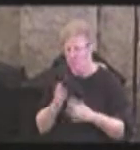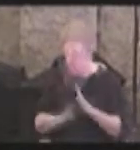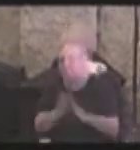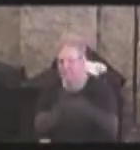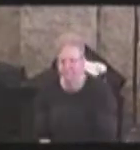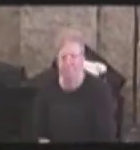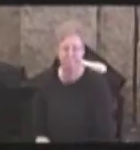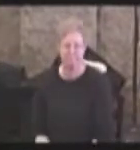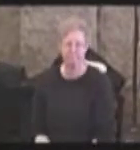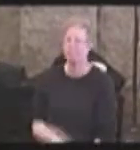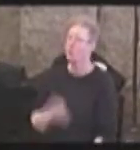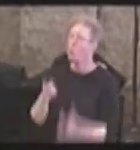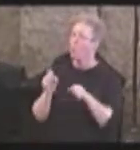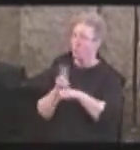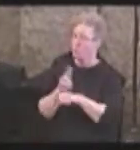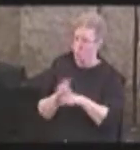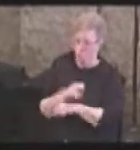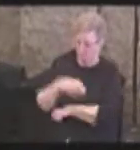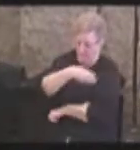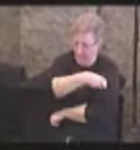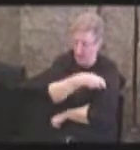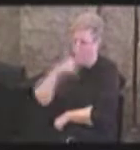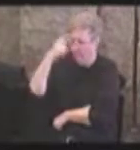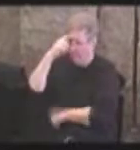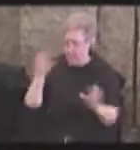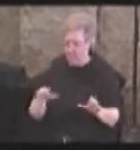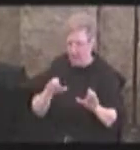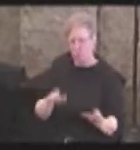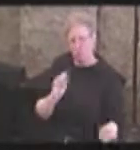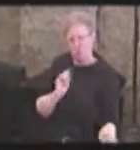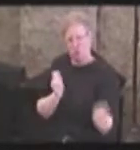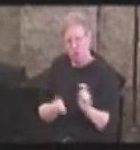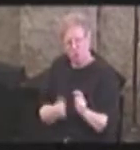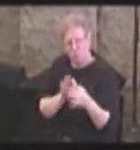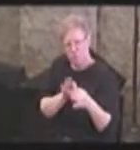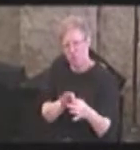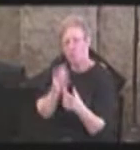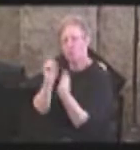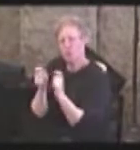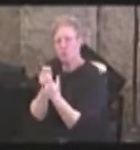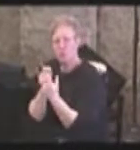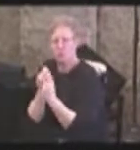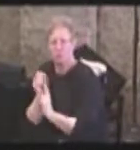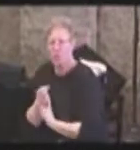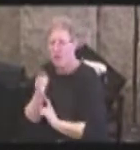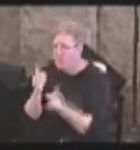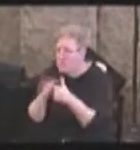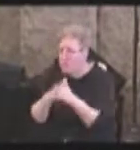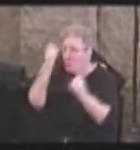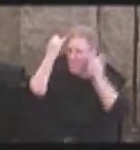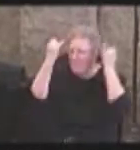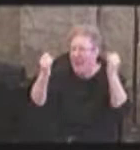with, whatever it might be. Use the power of mind action to reframe those relationships, those situations. Imagine it going the way that you intend for it to